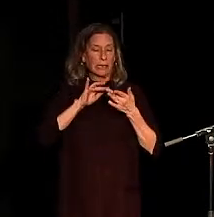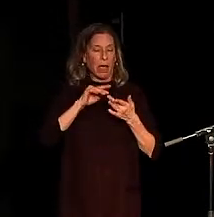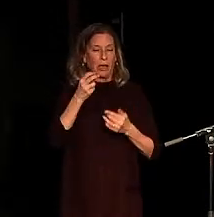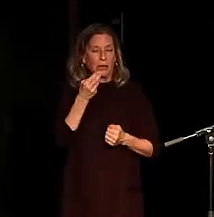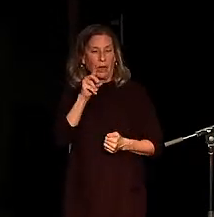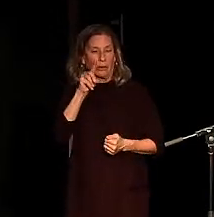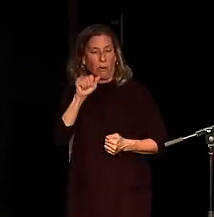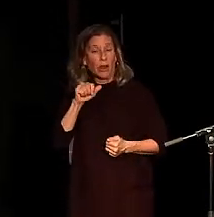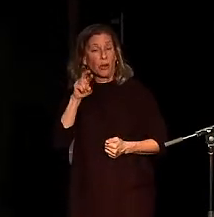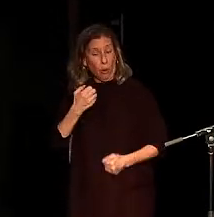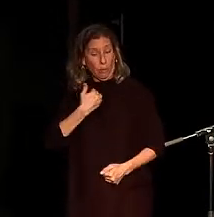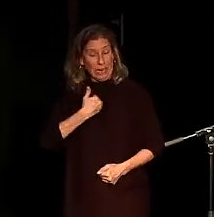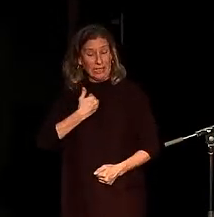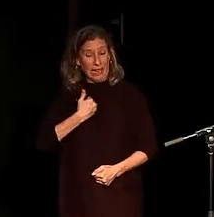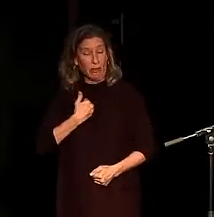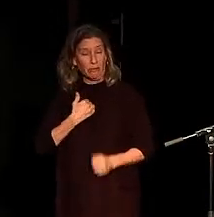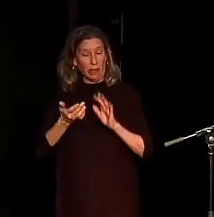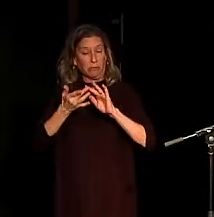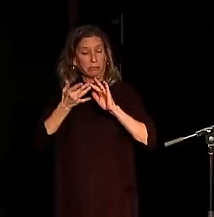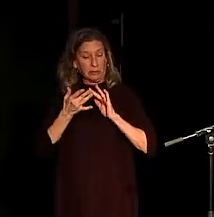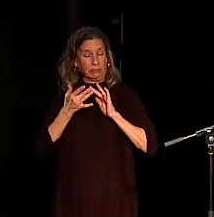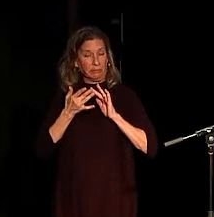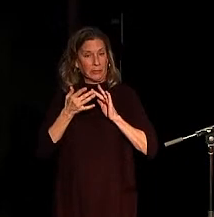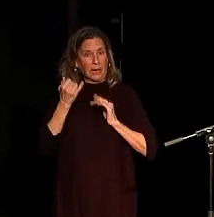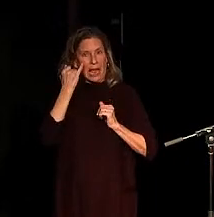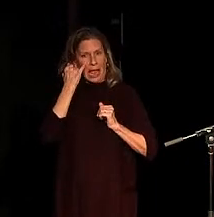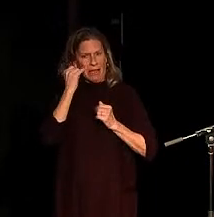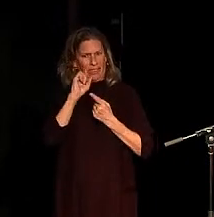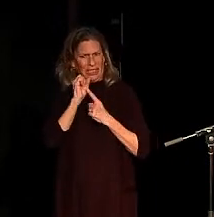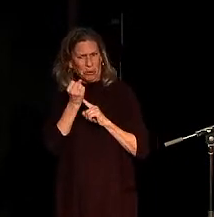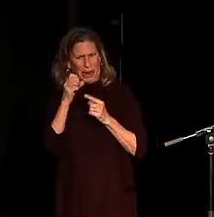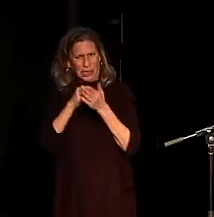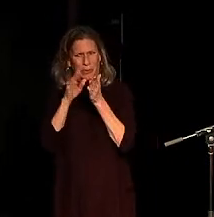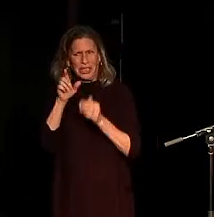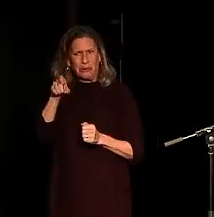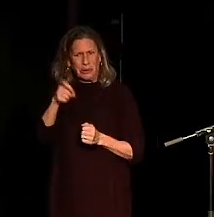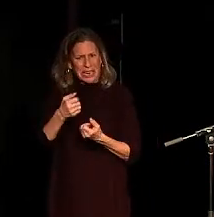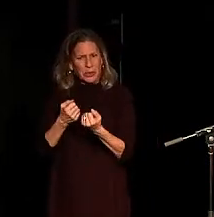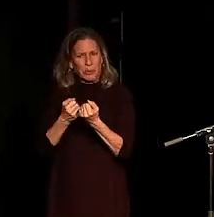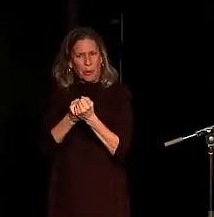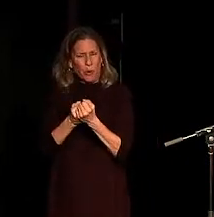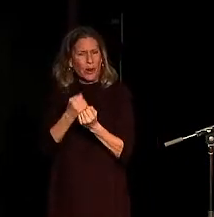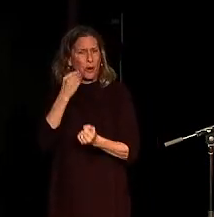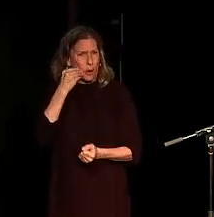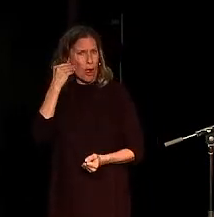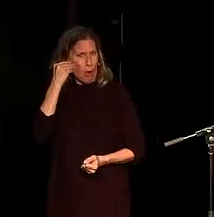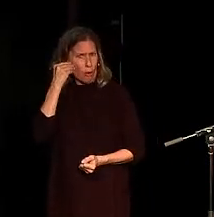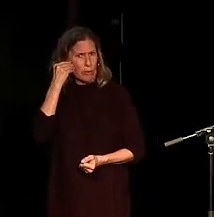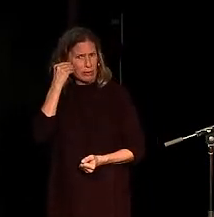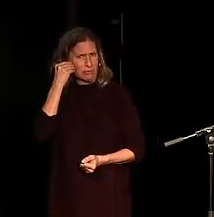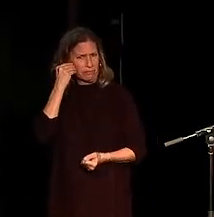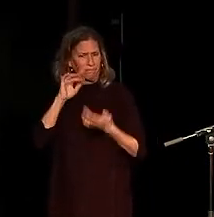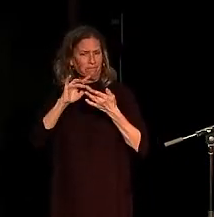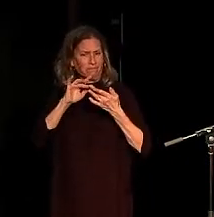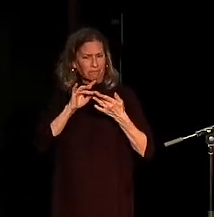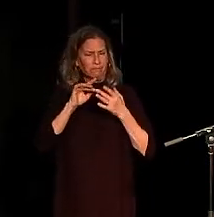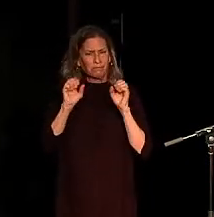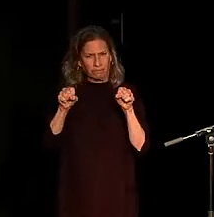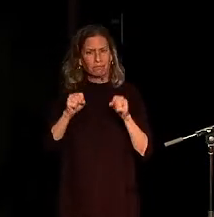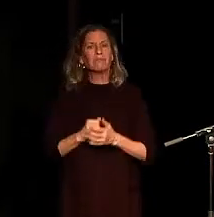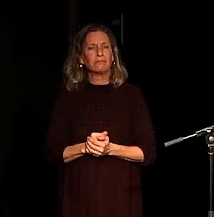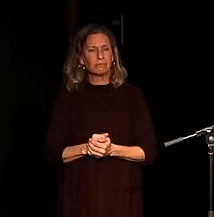or me if you have a situation with a student who needs support from some of our housing solutions.